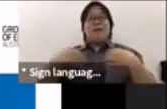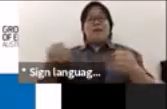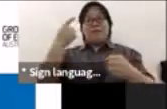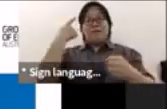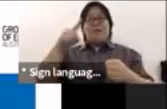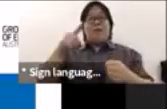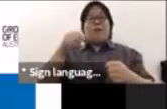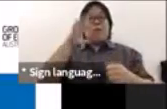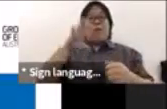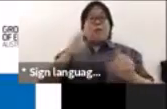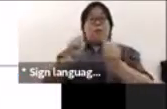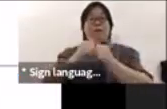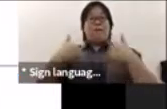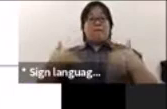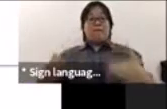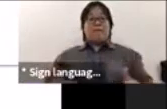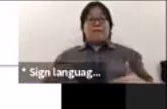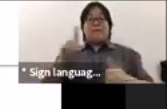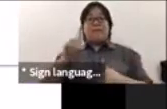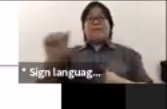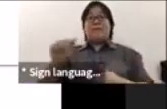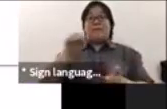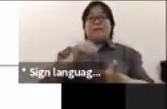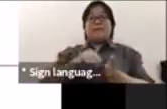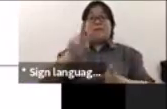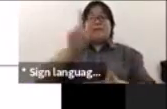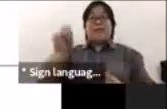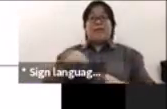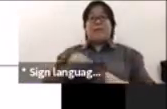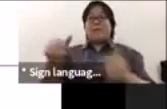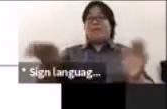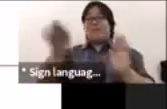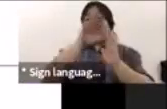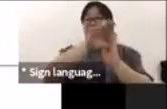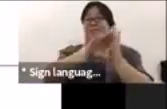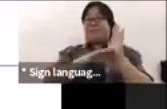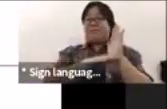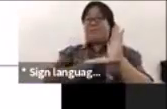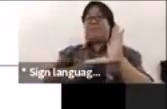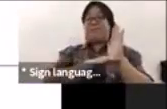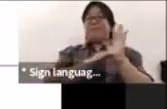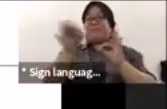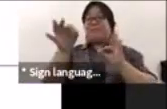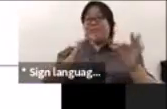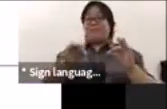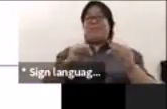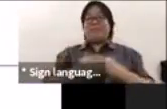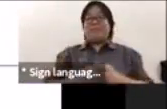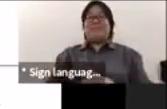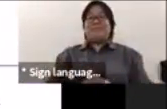Chi Minh City, Vietnam. And here is some of my outline that won't be long.